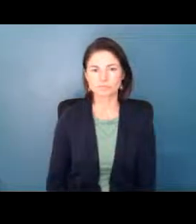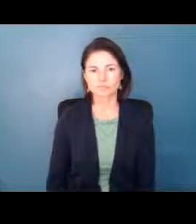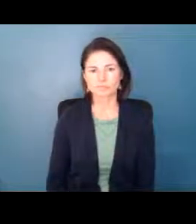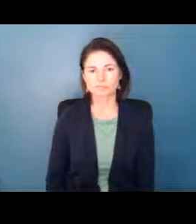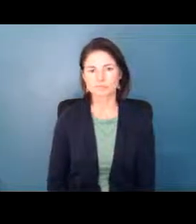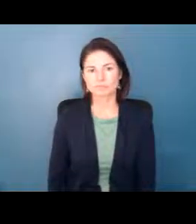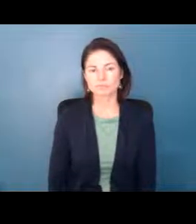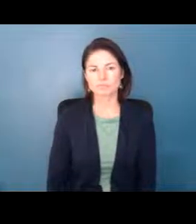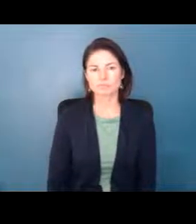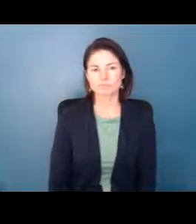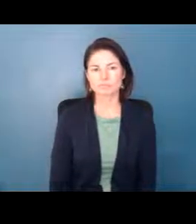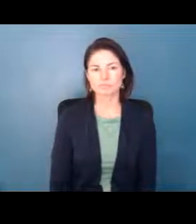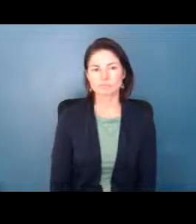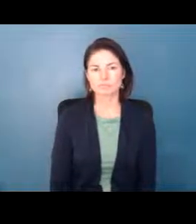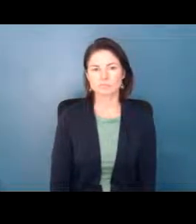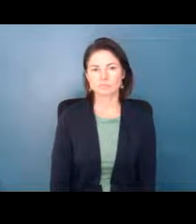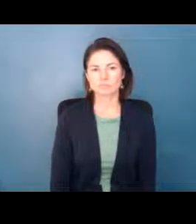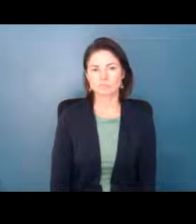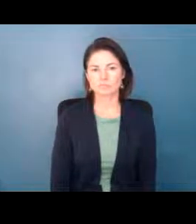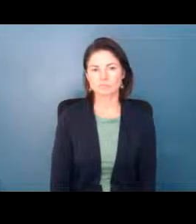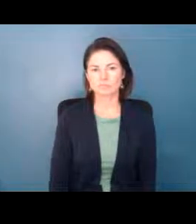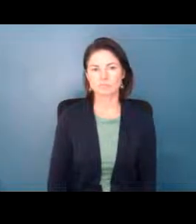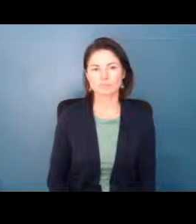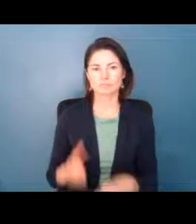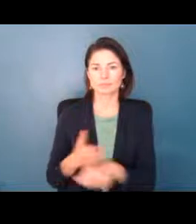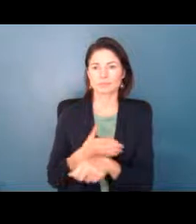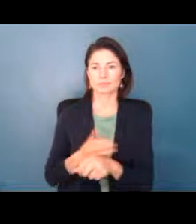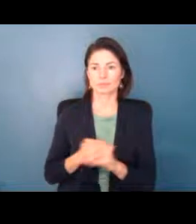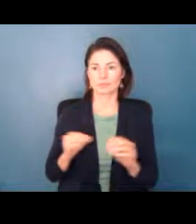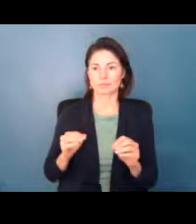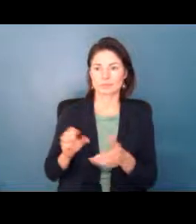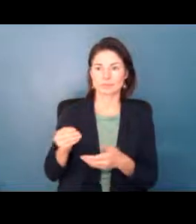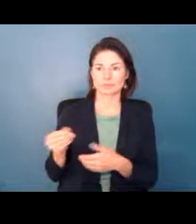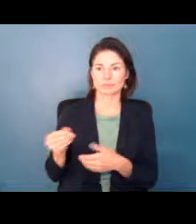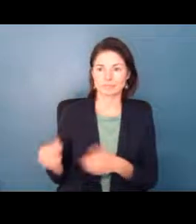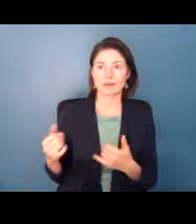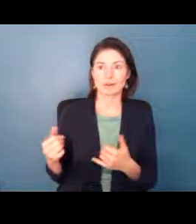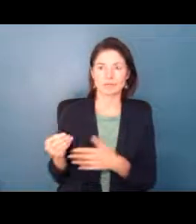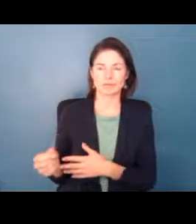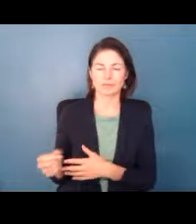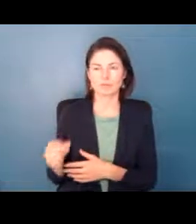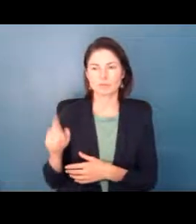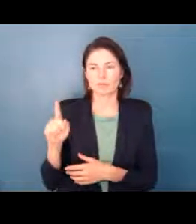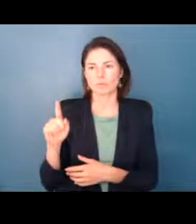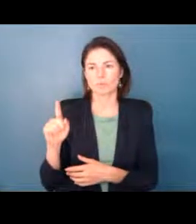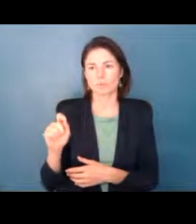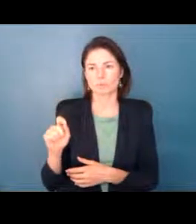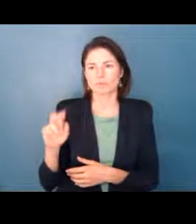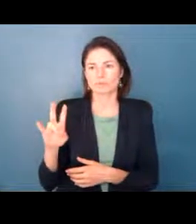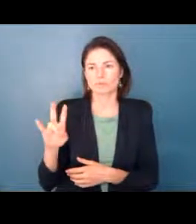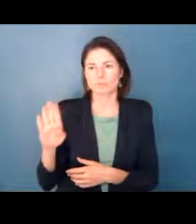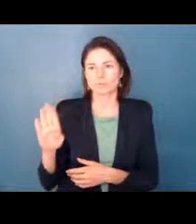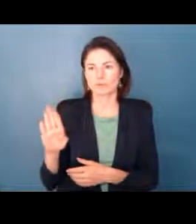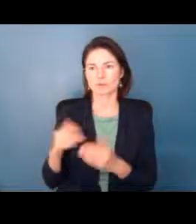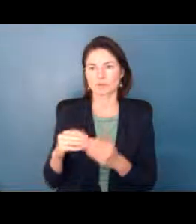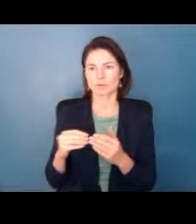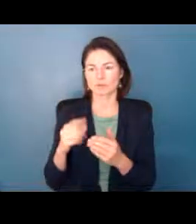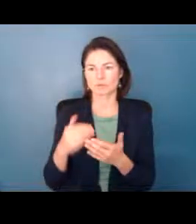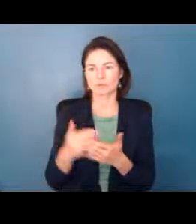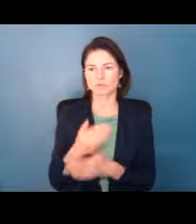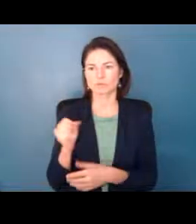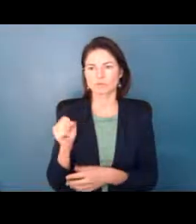was previously unfunded and now we're funding construction. And that amounts to approximately $1.7 billion in new SHOP programming.